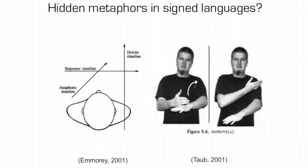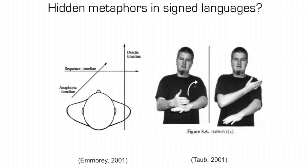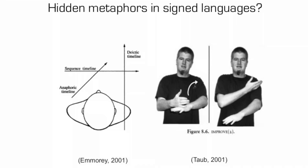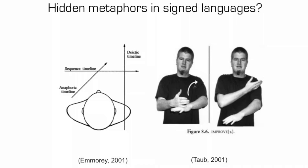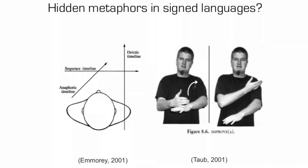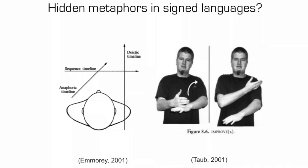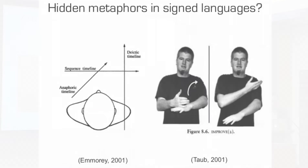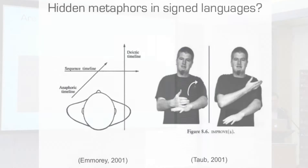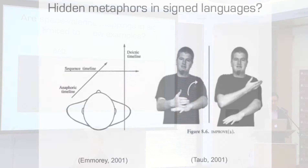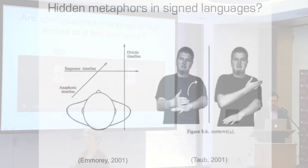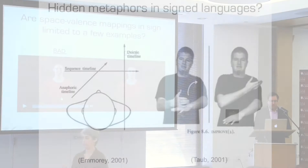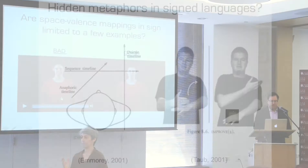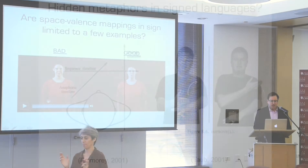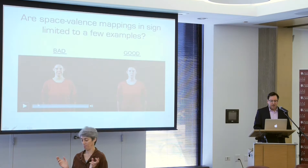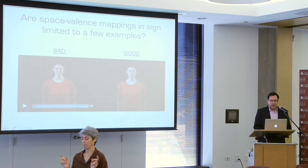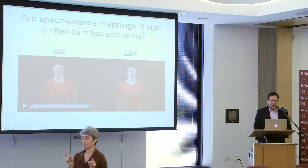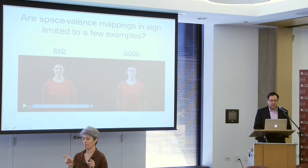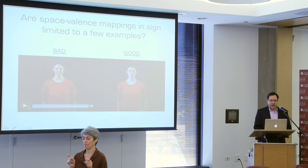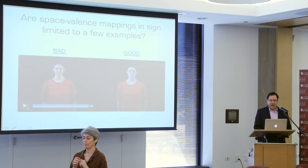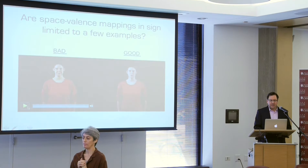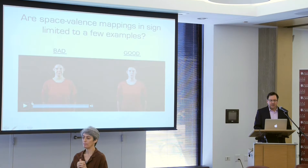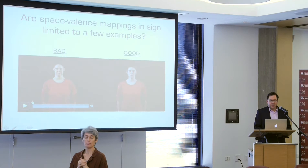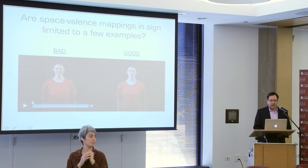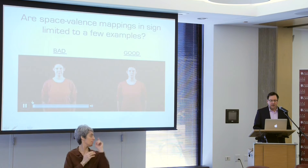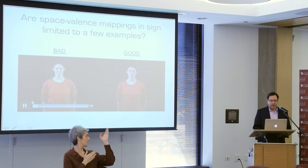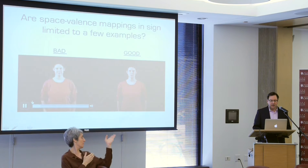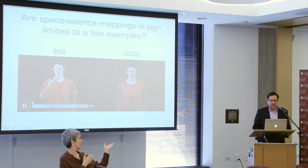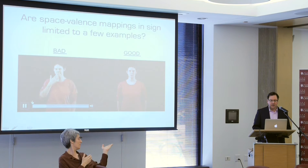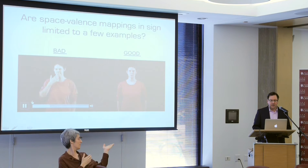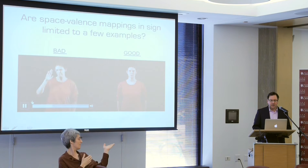good. So here's bad.